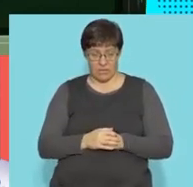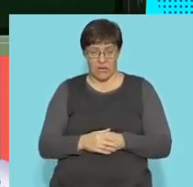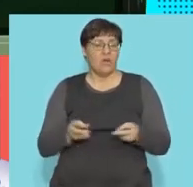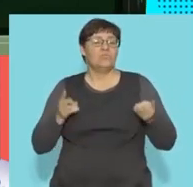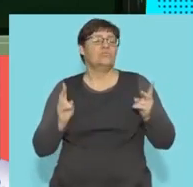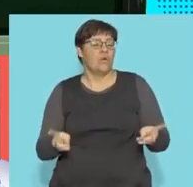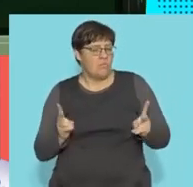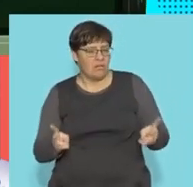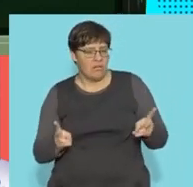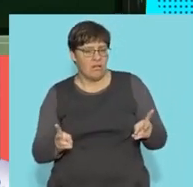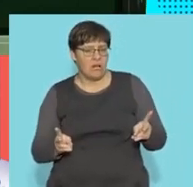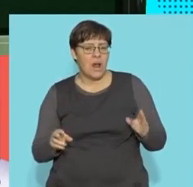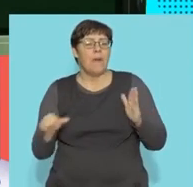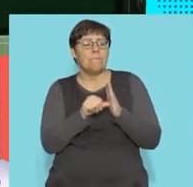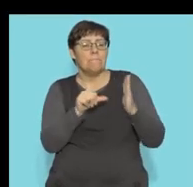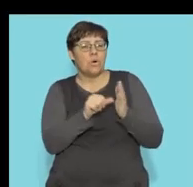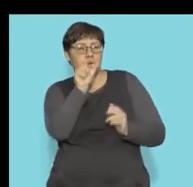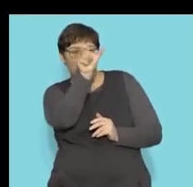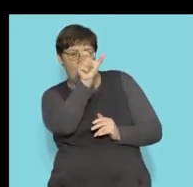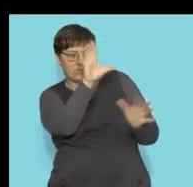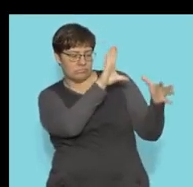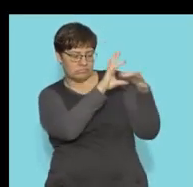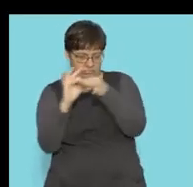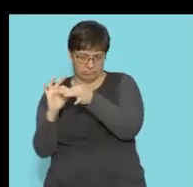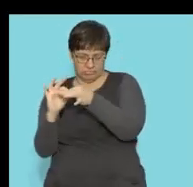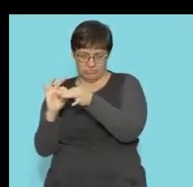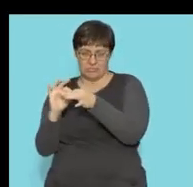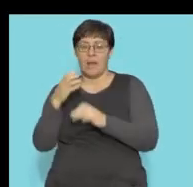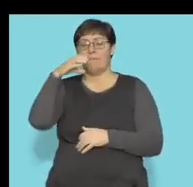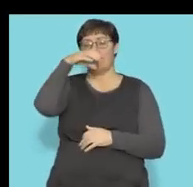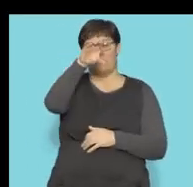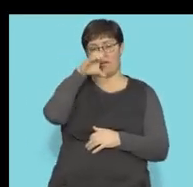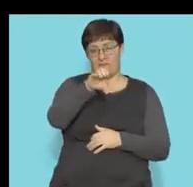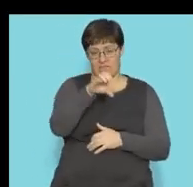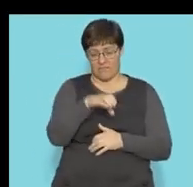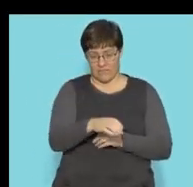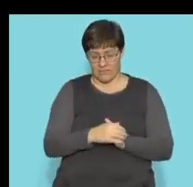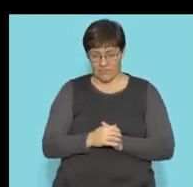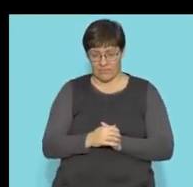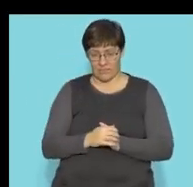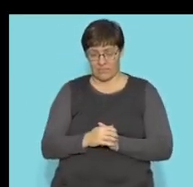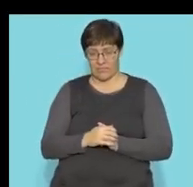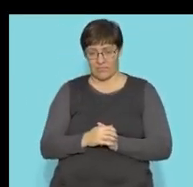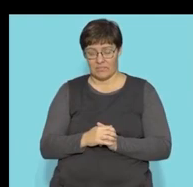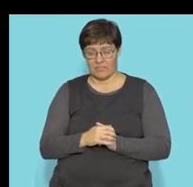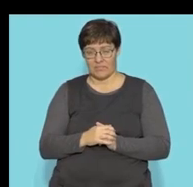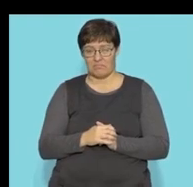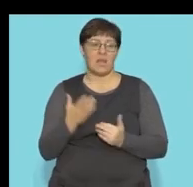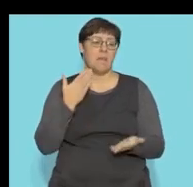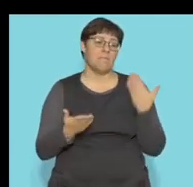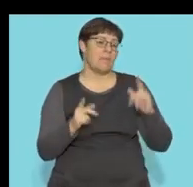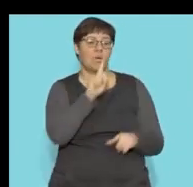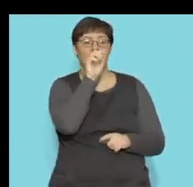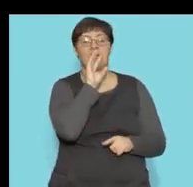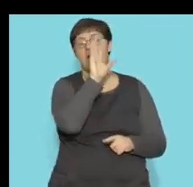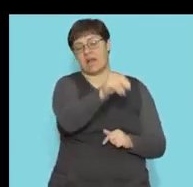find keywords associated with paragraphs. So the question may ask you